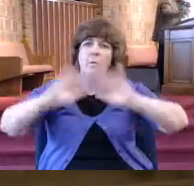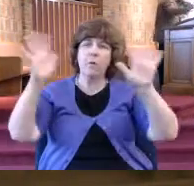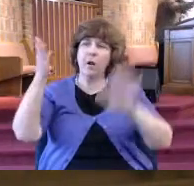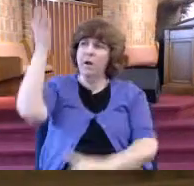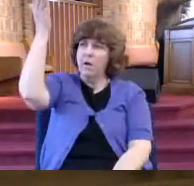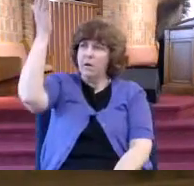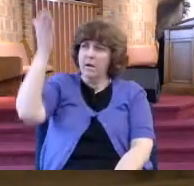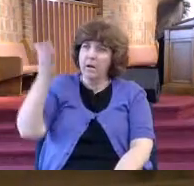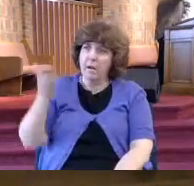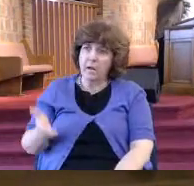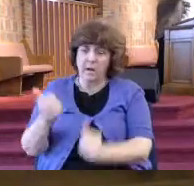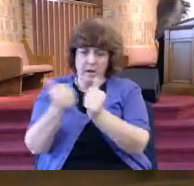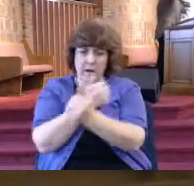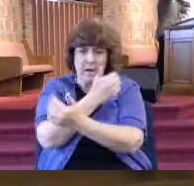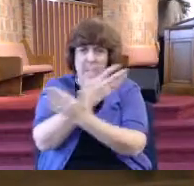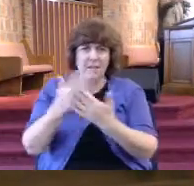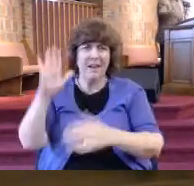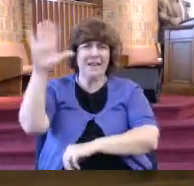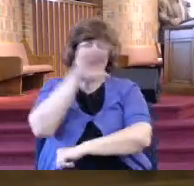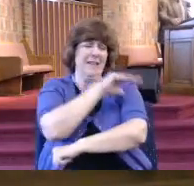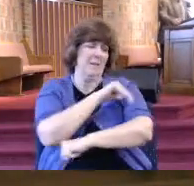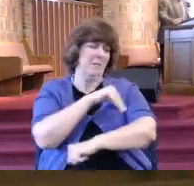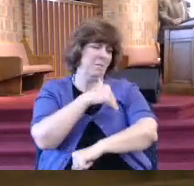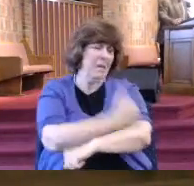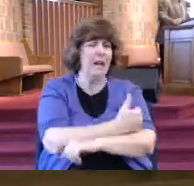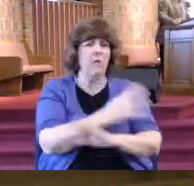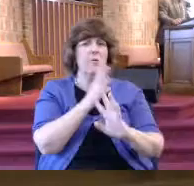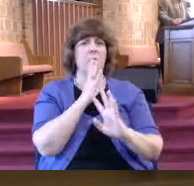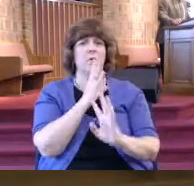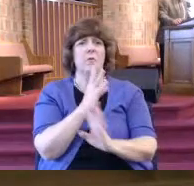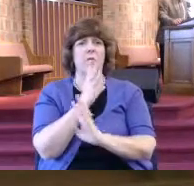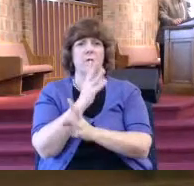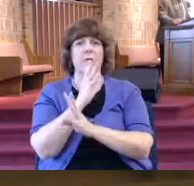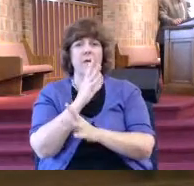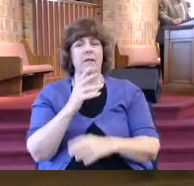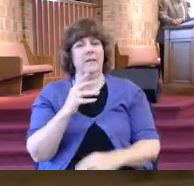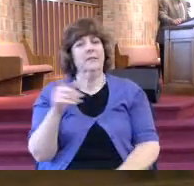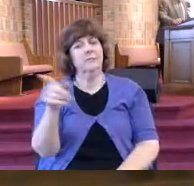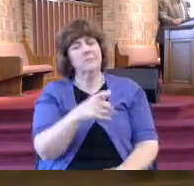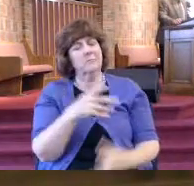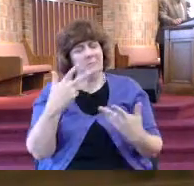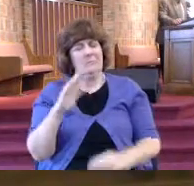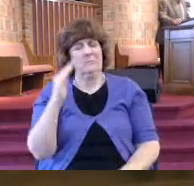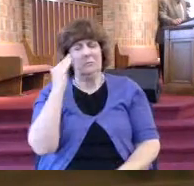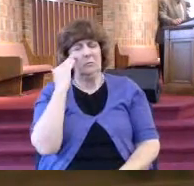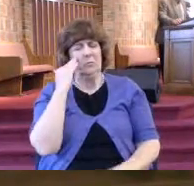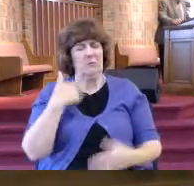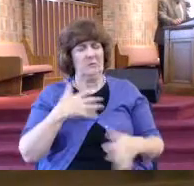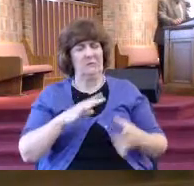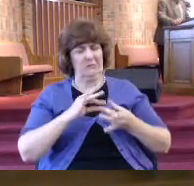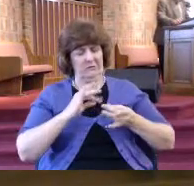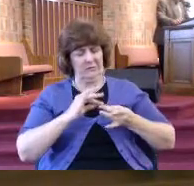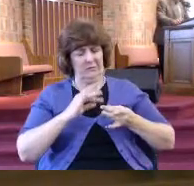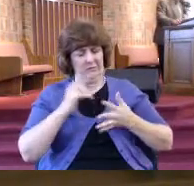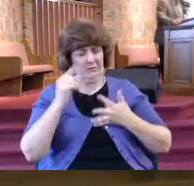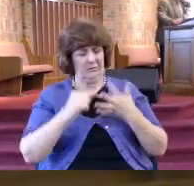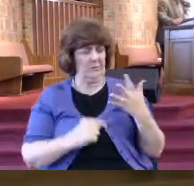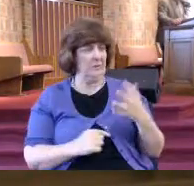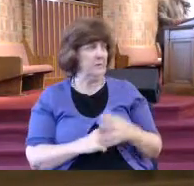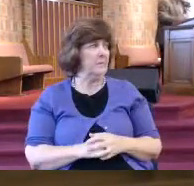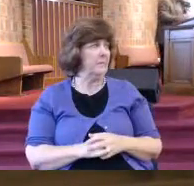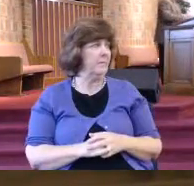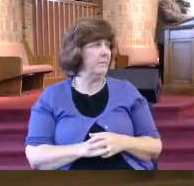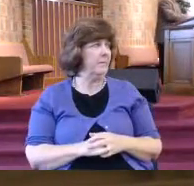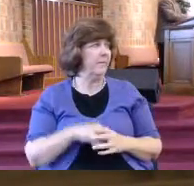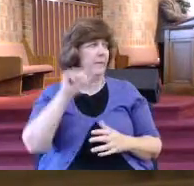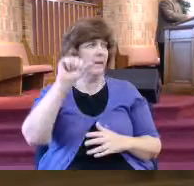upholding all things by the word of his power. And we have discussed those many times. The third passage I